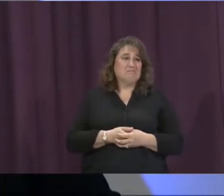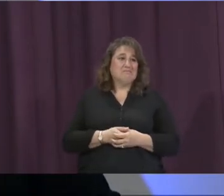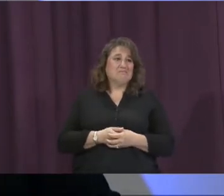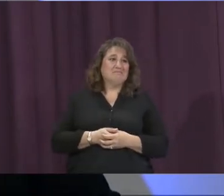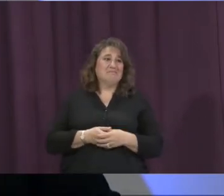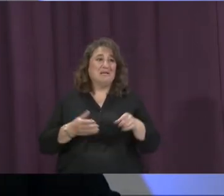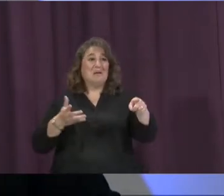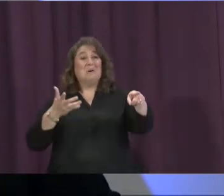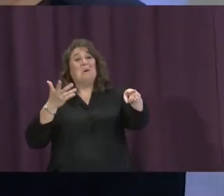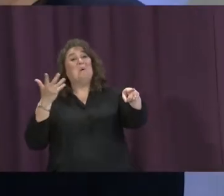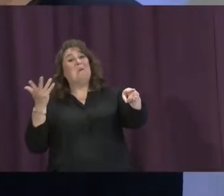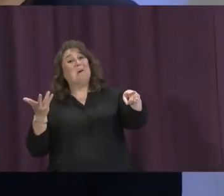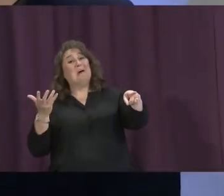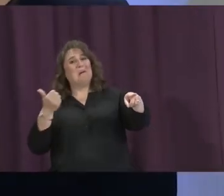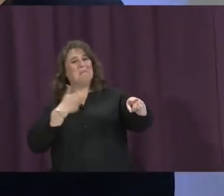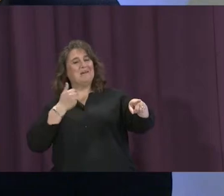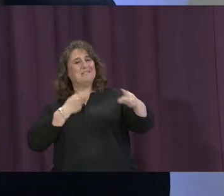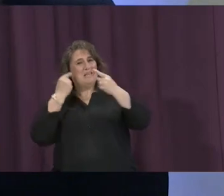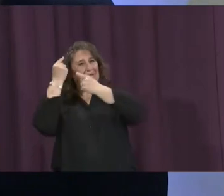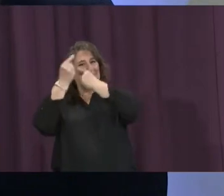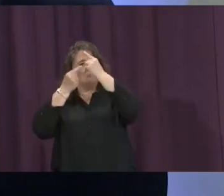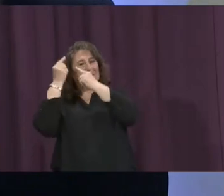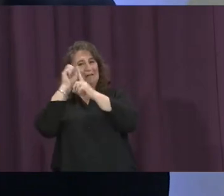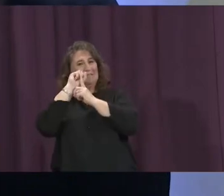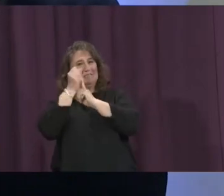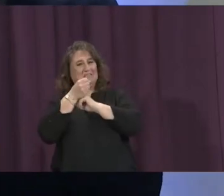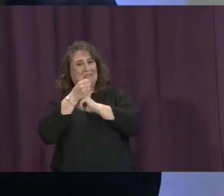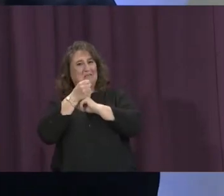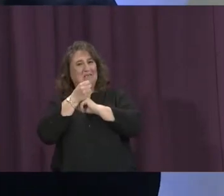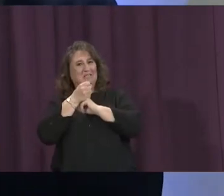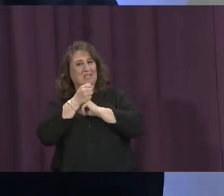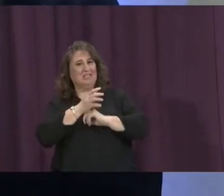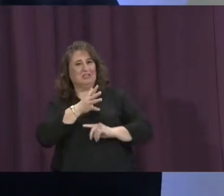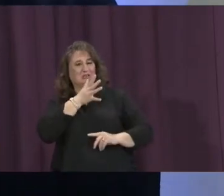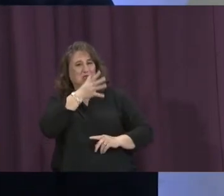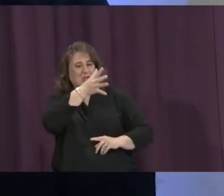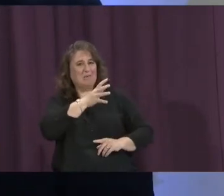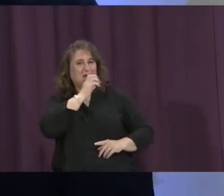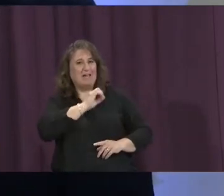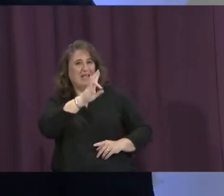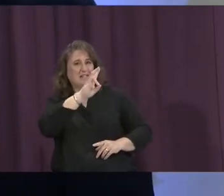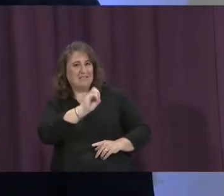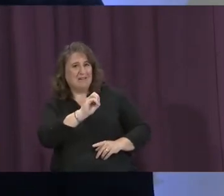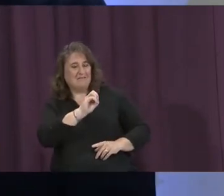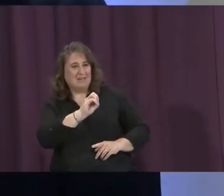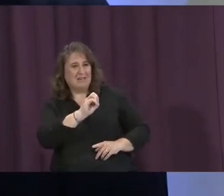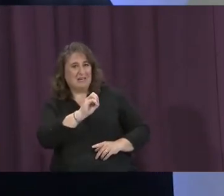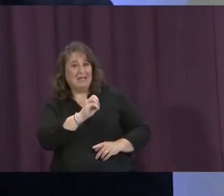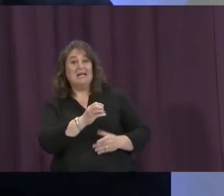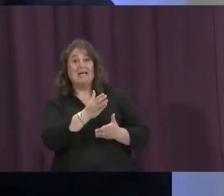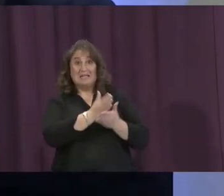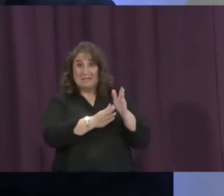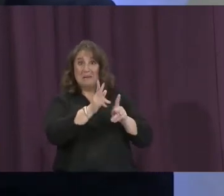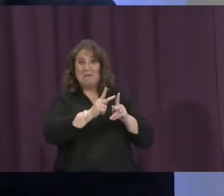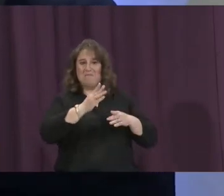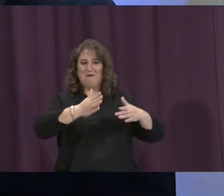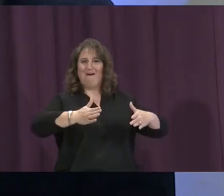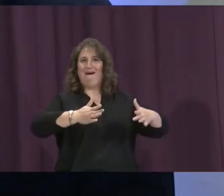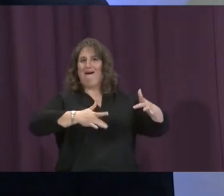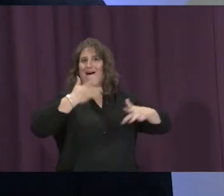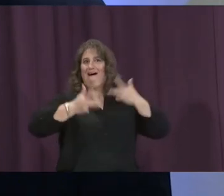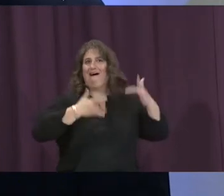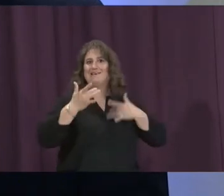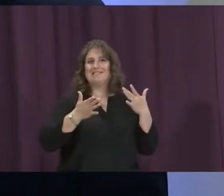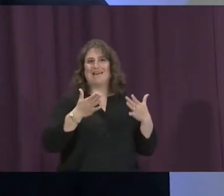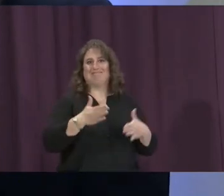Well, and when I think about that situation, an assumption, well, actually, some people could respond by being really happy, you know, because